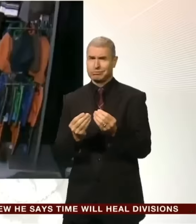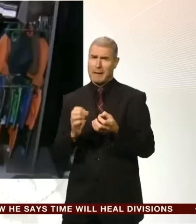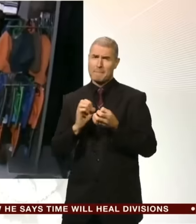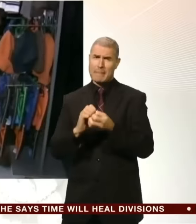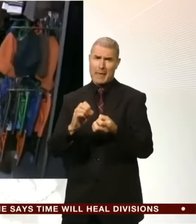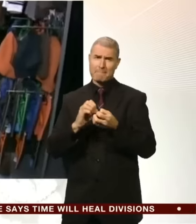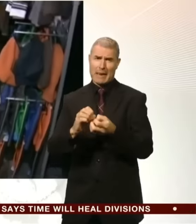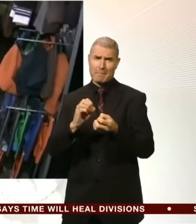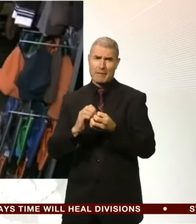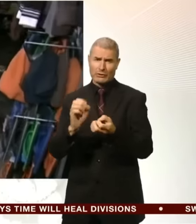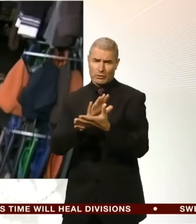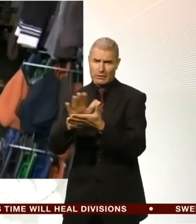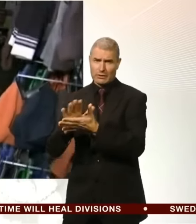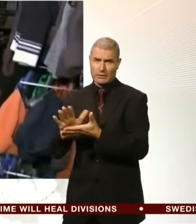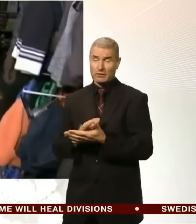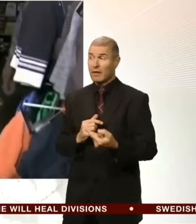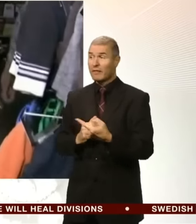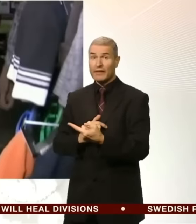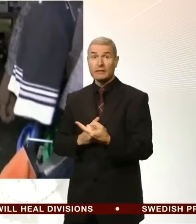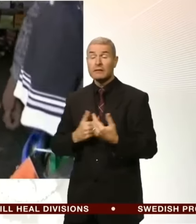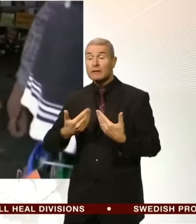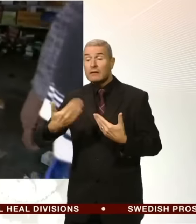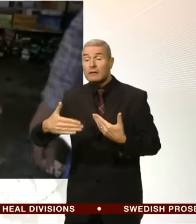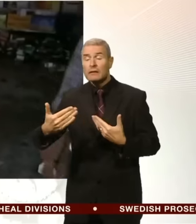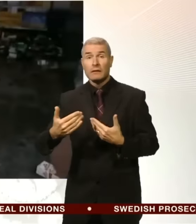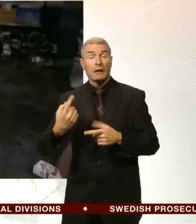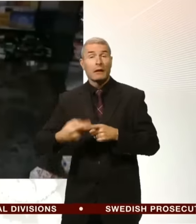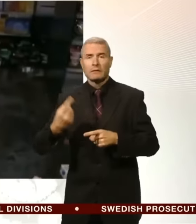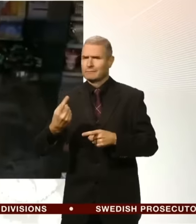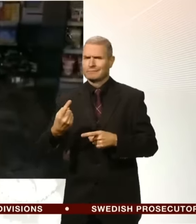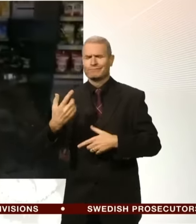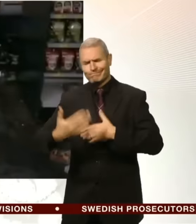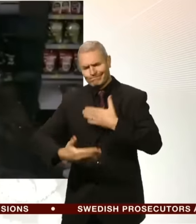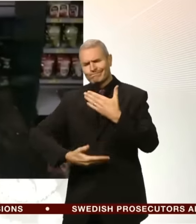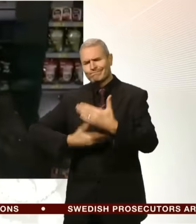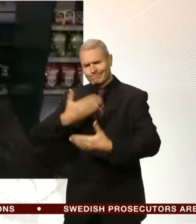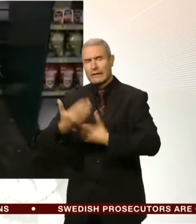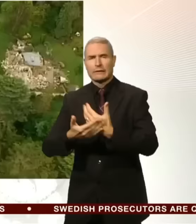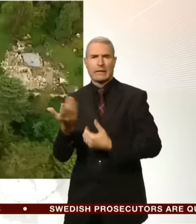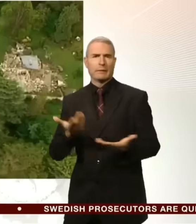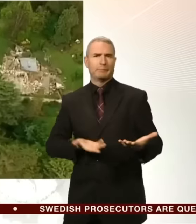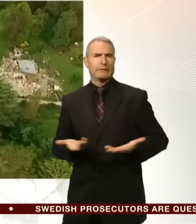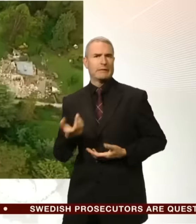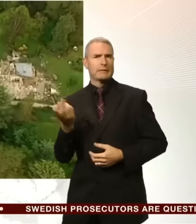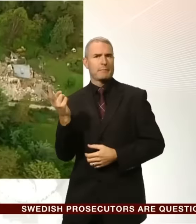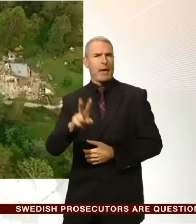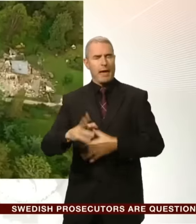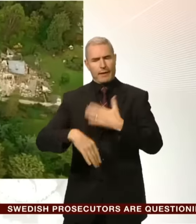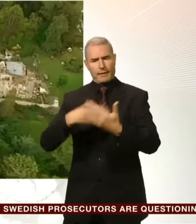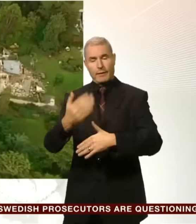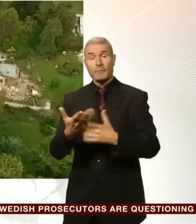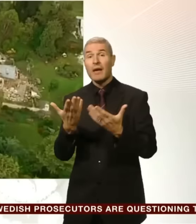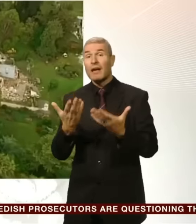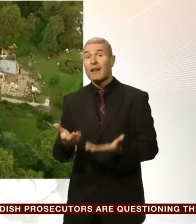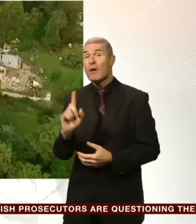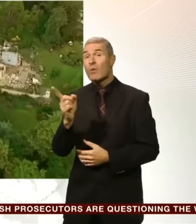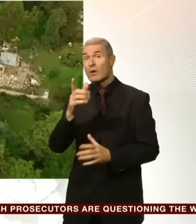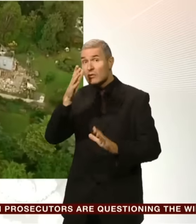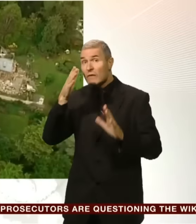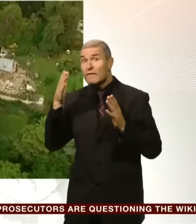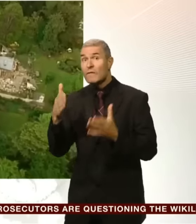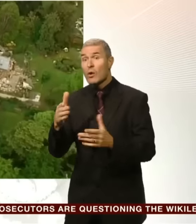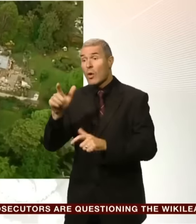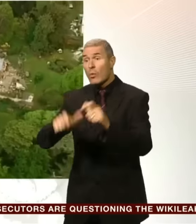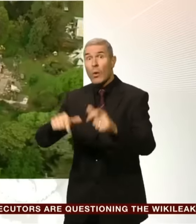billions. It will take months to piece some businesses back together. But for now, the focus remains on